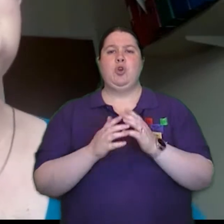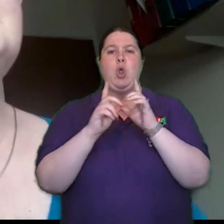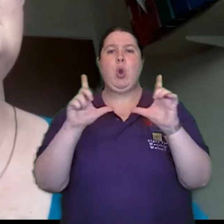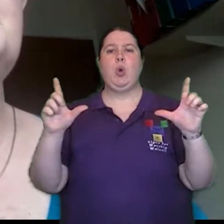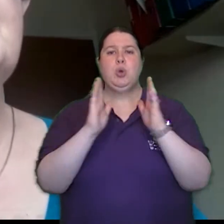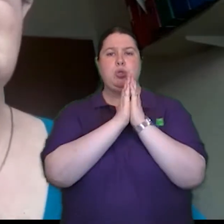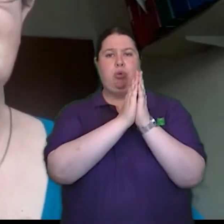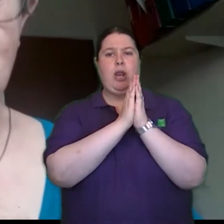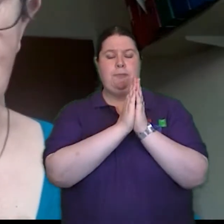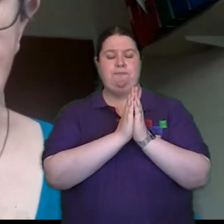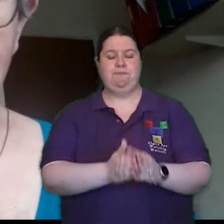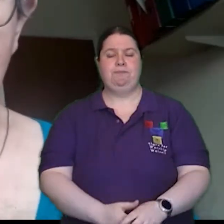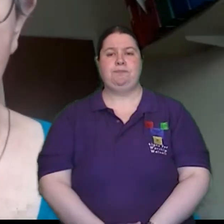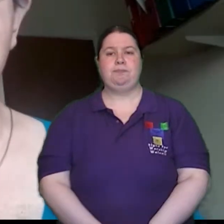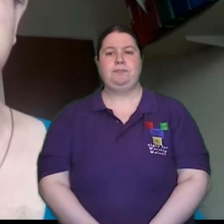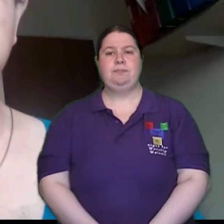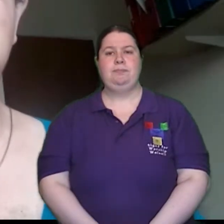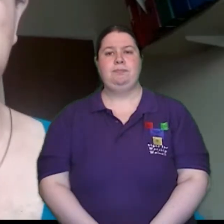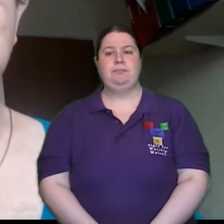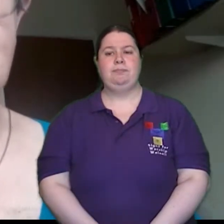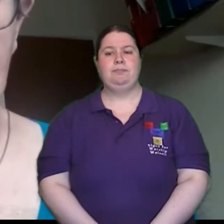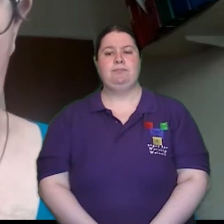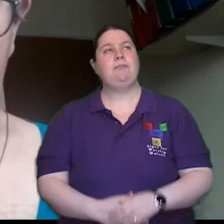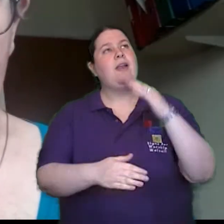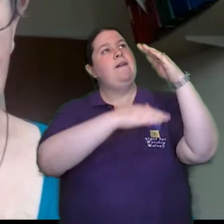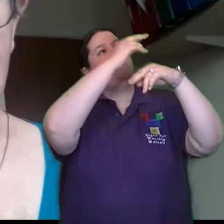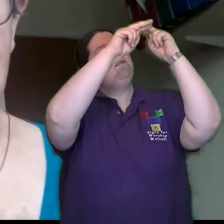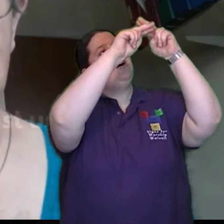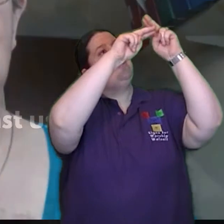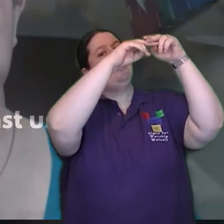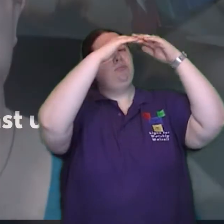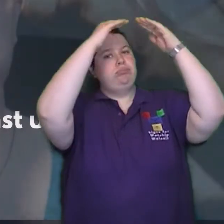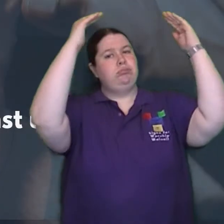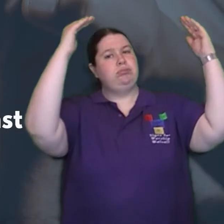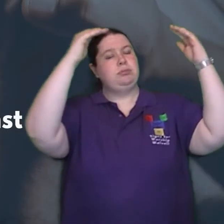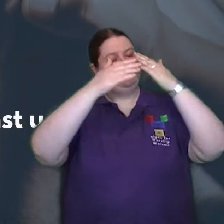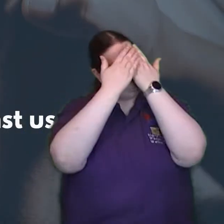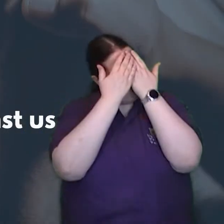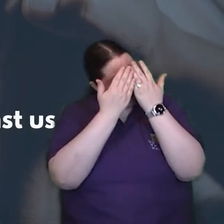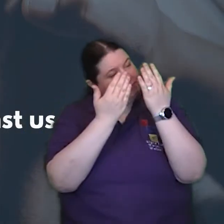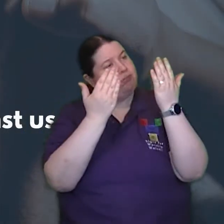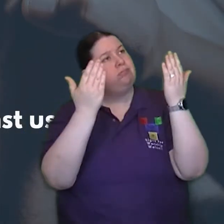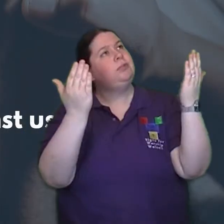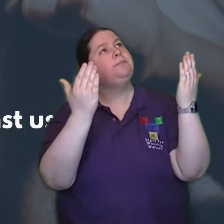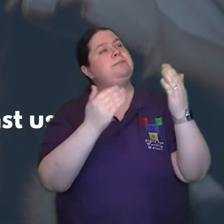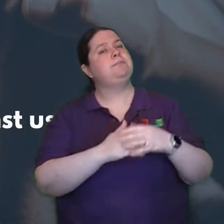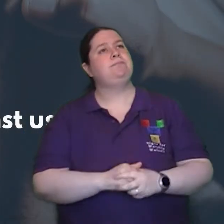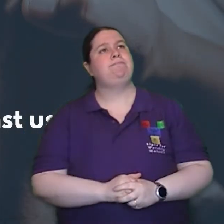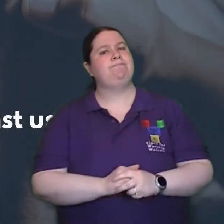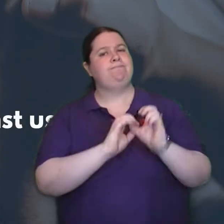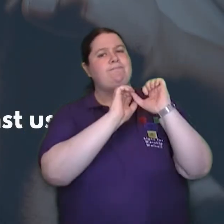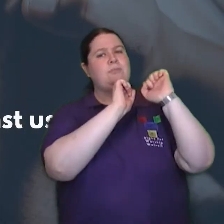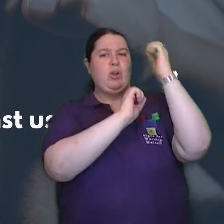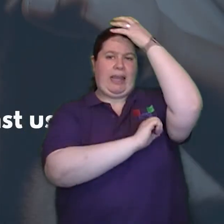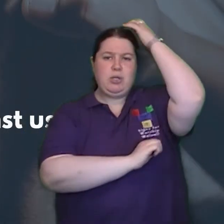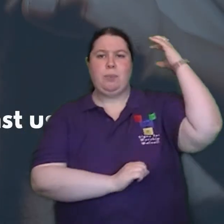Let us say the prayer that Jesus taught us, the Lord's Prayer. Our Father in heaven,